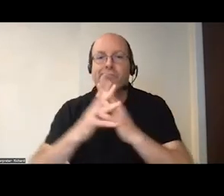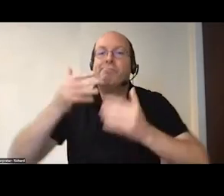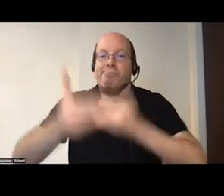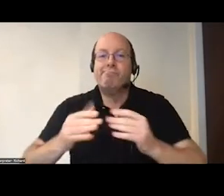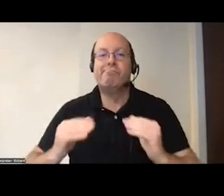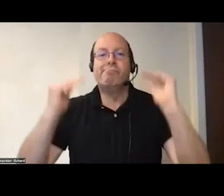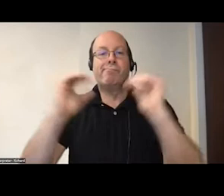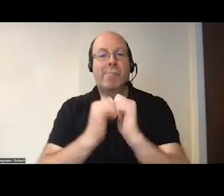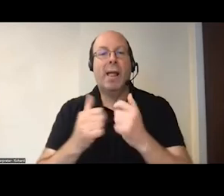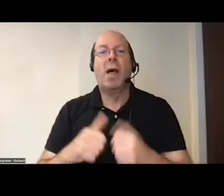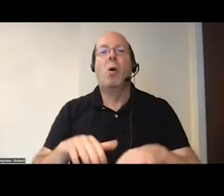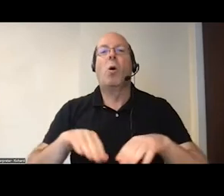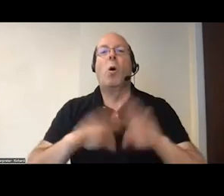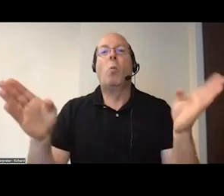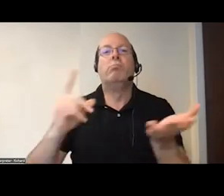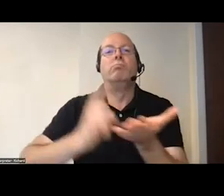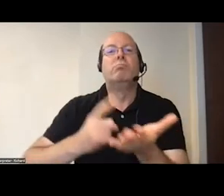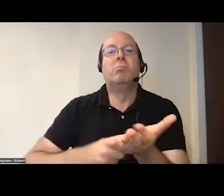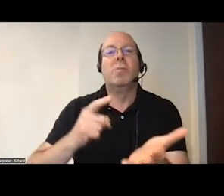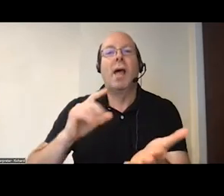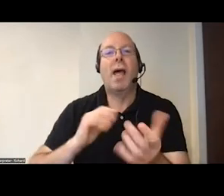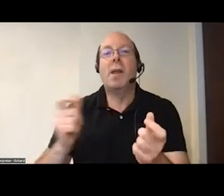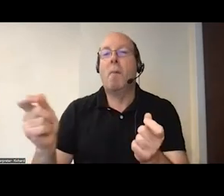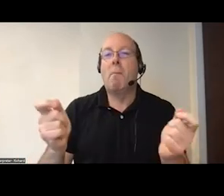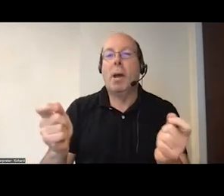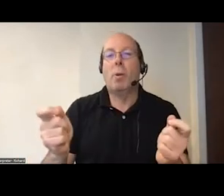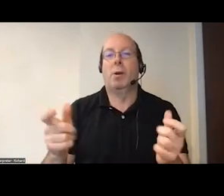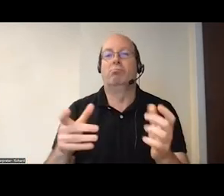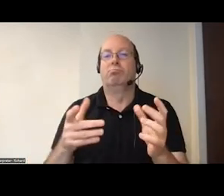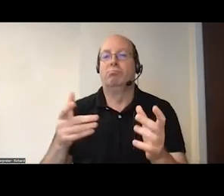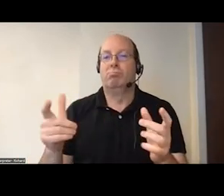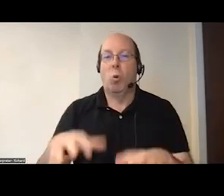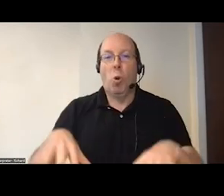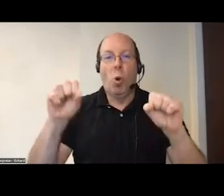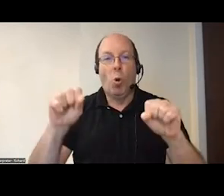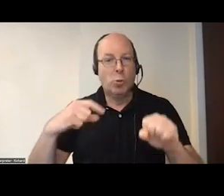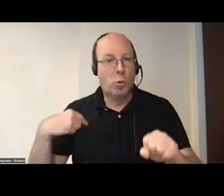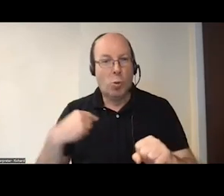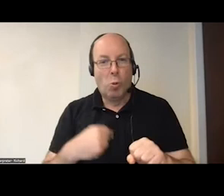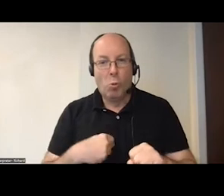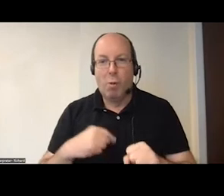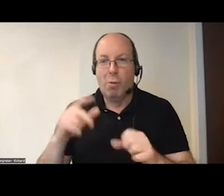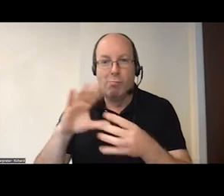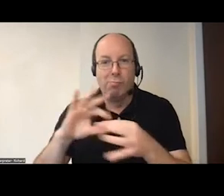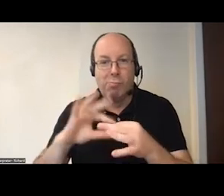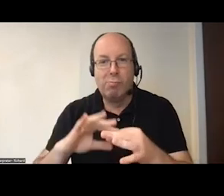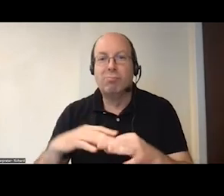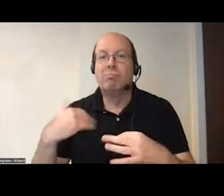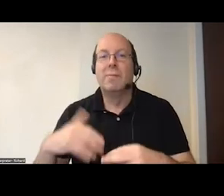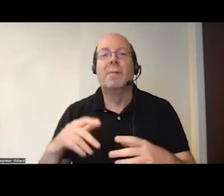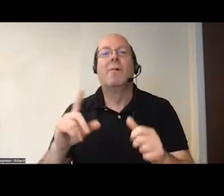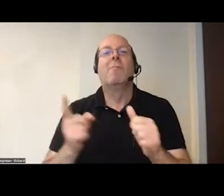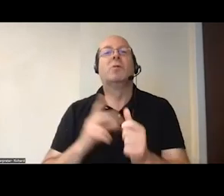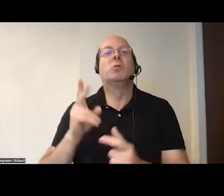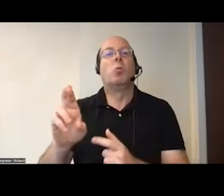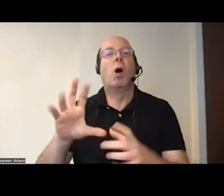topic and the dynamic moderator we all have the pleasure and good fortune to hear from. First, I'd like to acknowledge the U of R hosts for